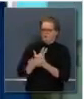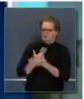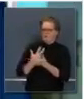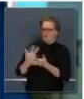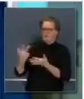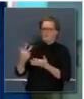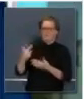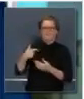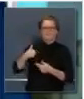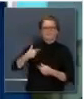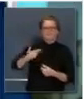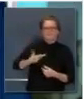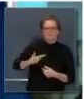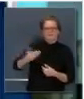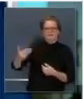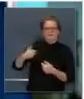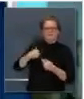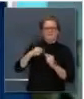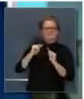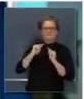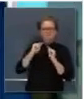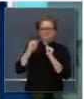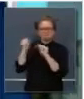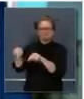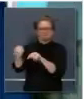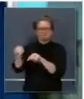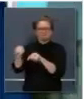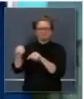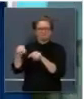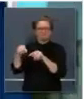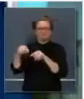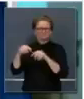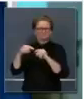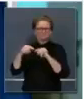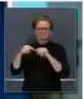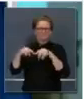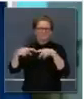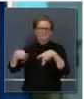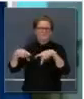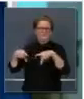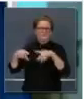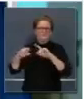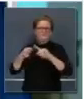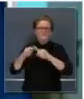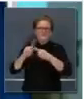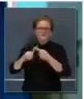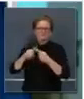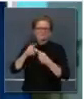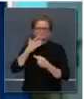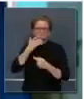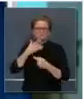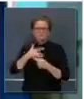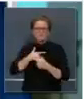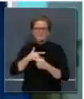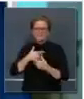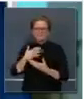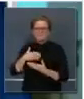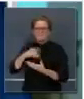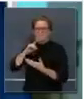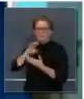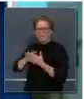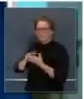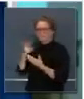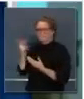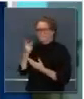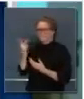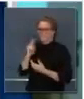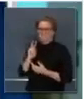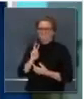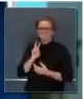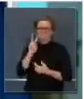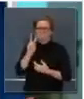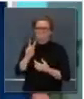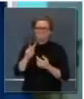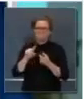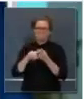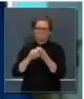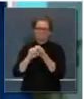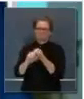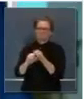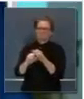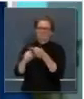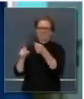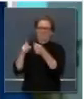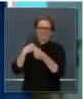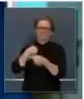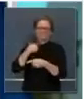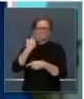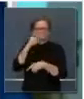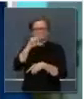50th birthday. Mm-hmm. My wife and I, a friend that I've known for almost 20 years. Friends. And a friend that had put